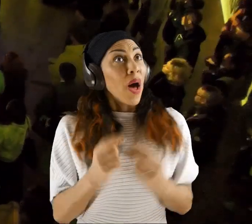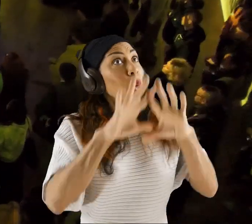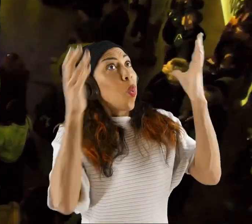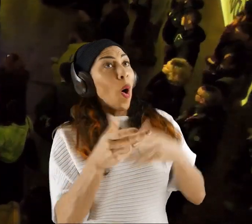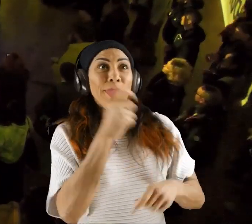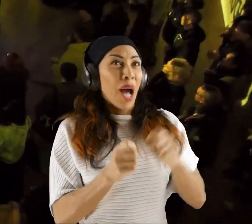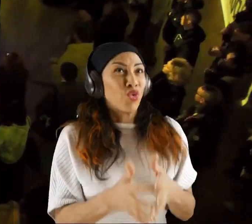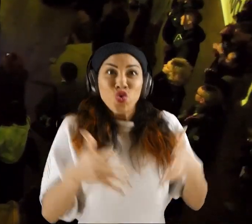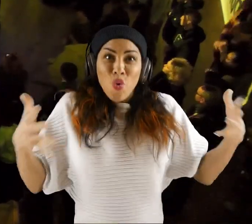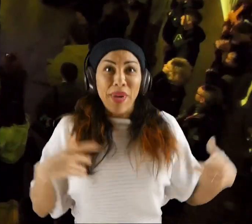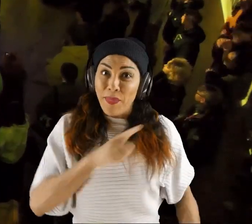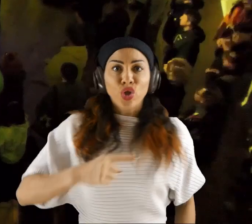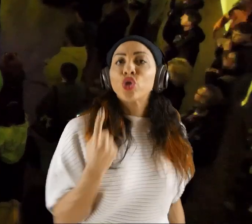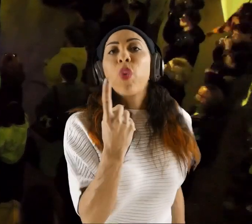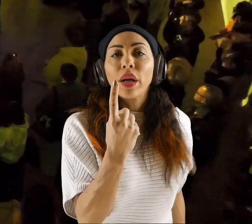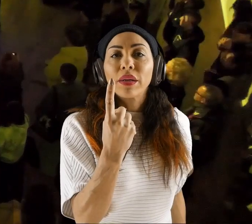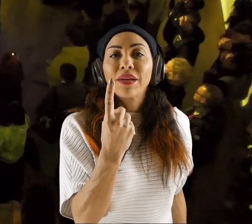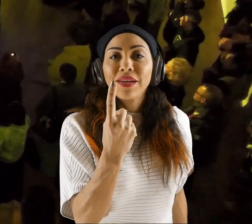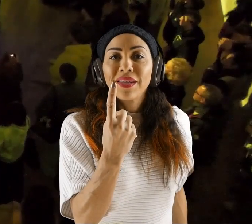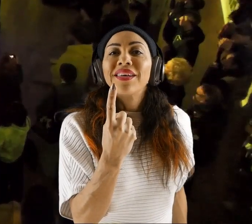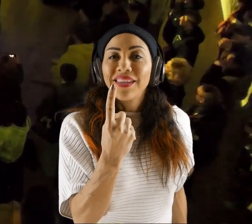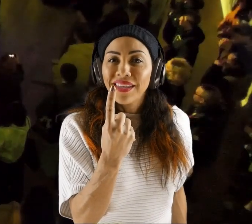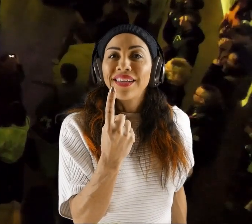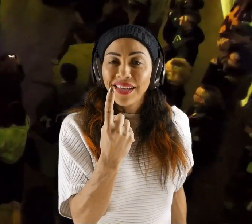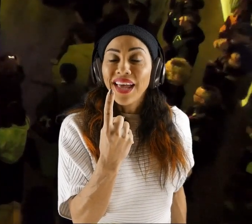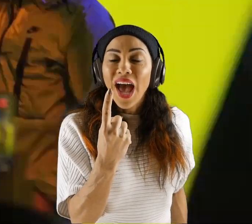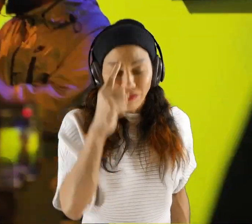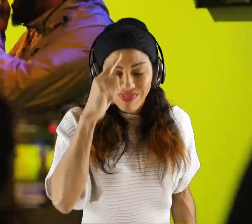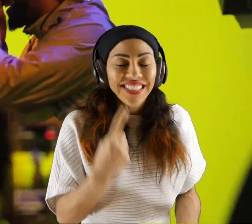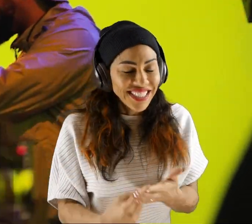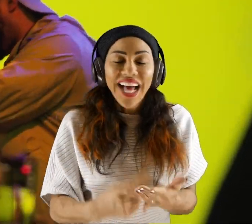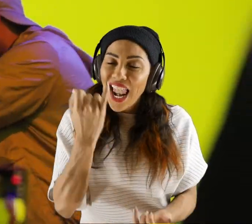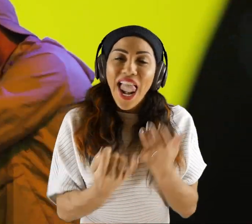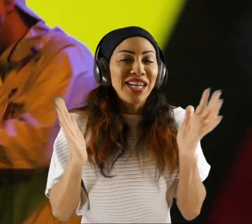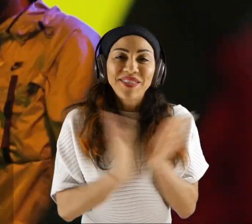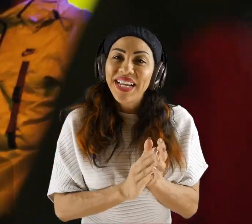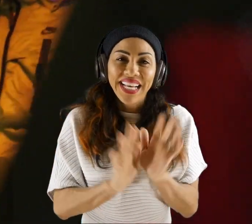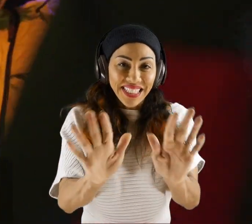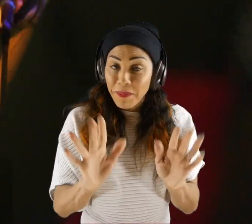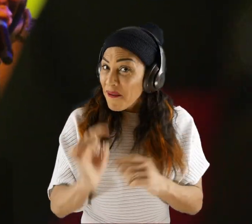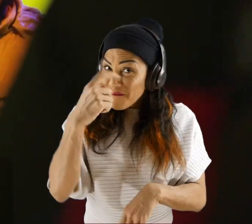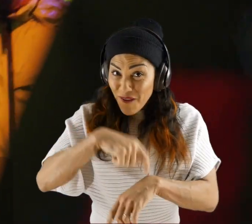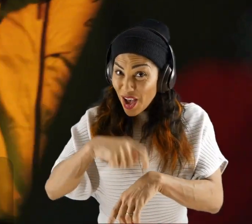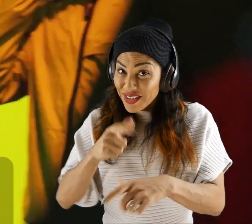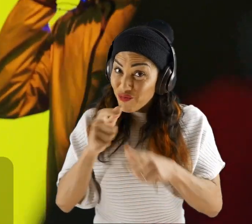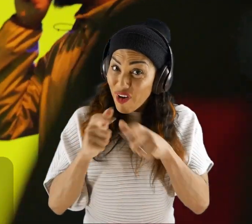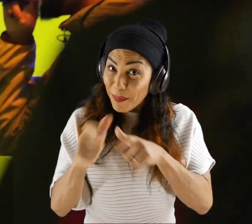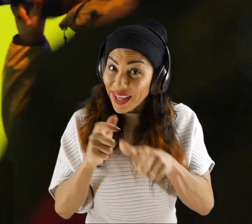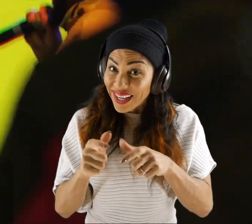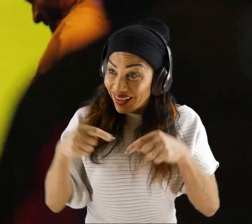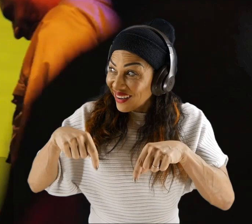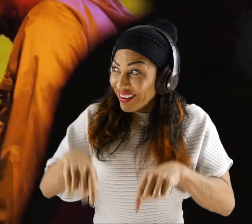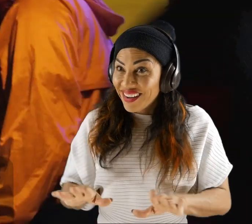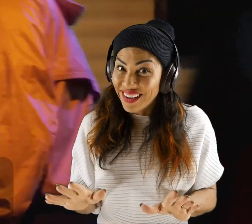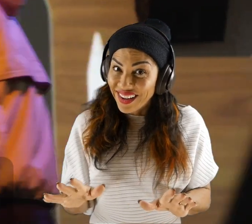mountains working together, but the world's too big when you were just one. Yeah, that was hard. You know, we decided on that last minute, you know.